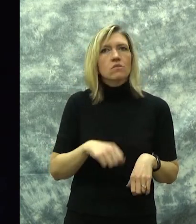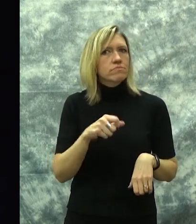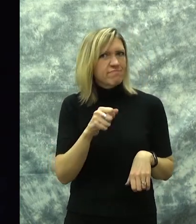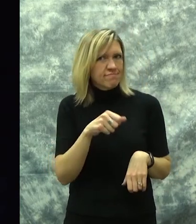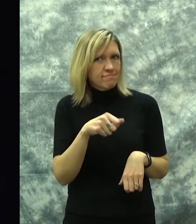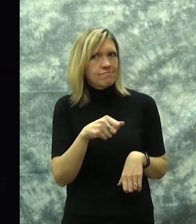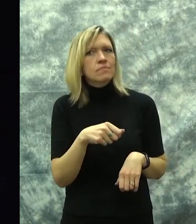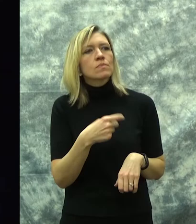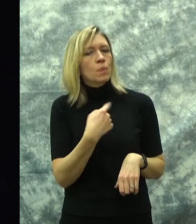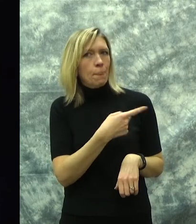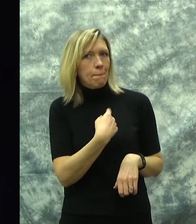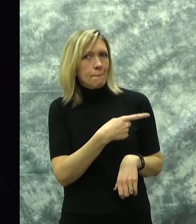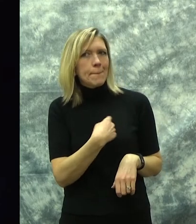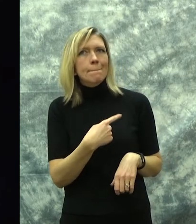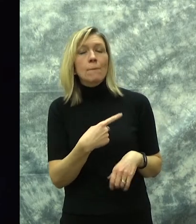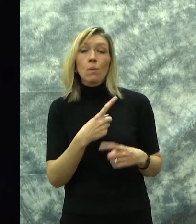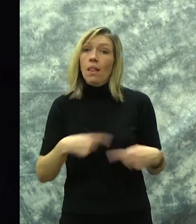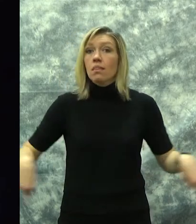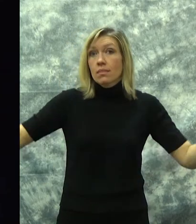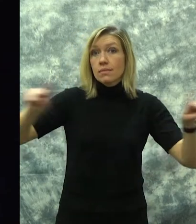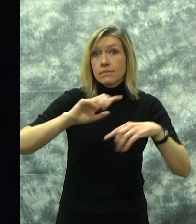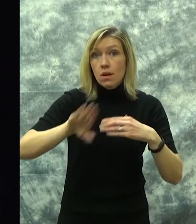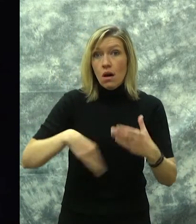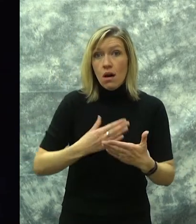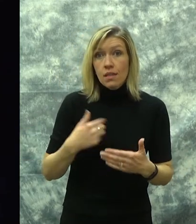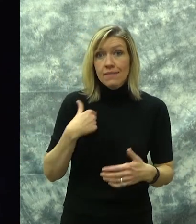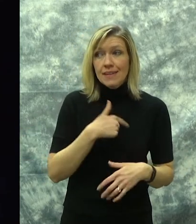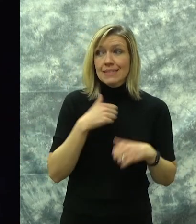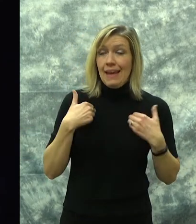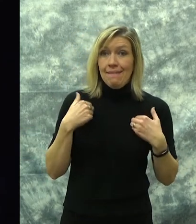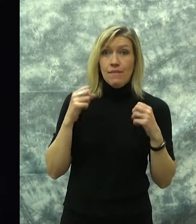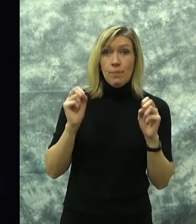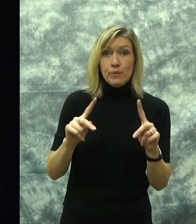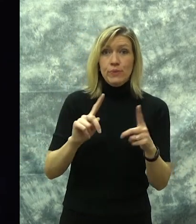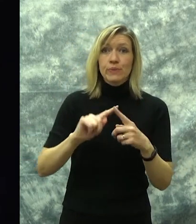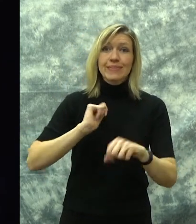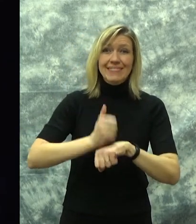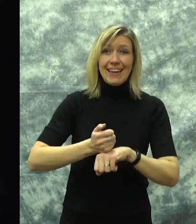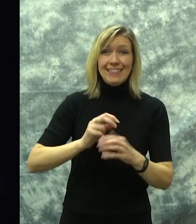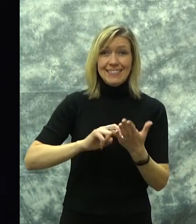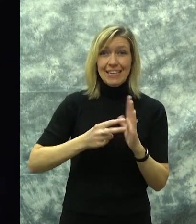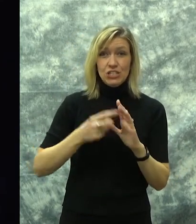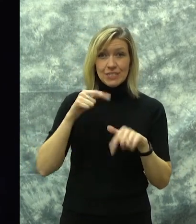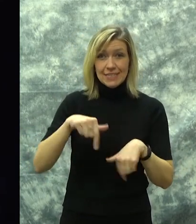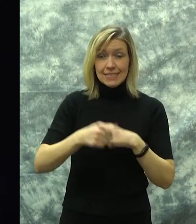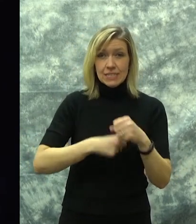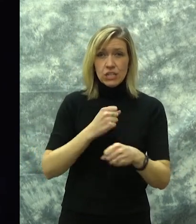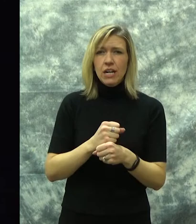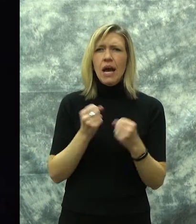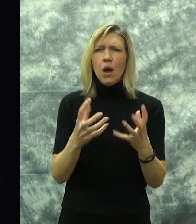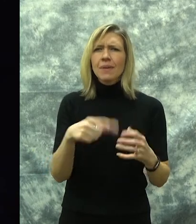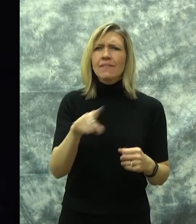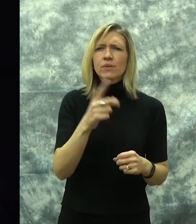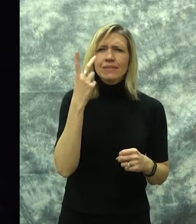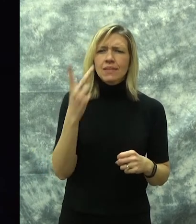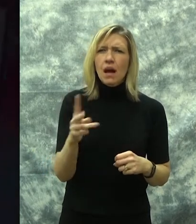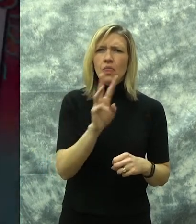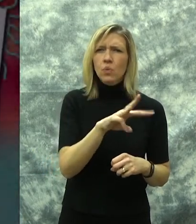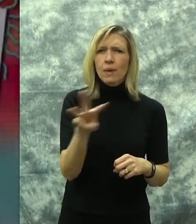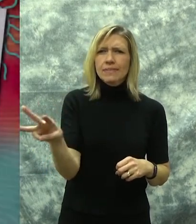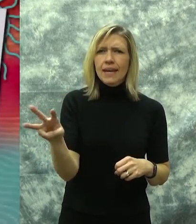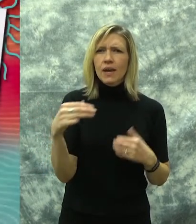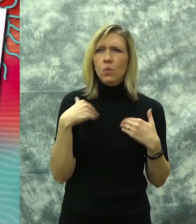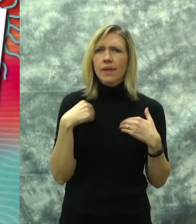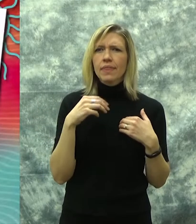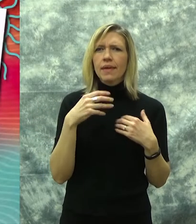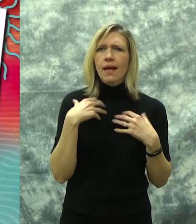take we all together really have an opportunity to set intentions this year. How many people have checked out the webpage with our health and well-being initiative on it? Me